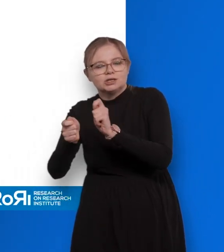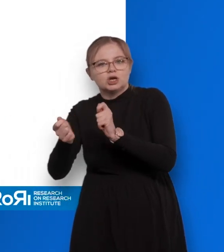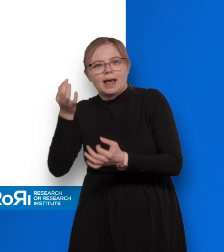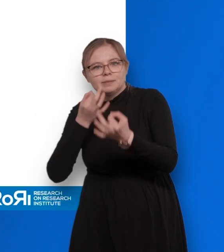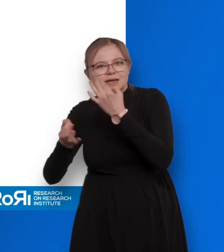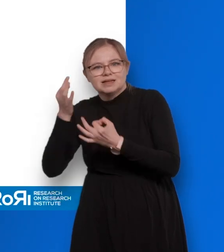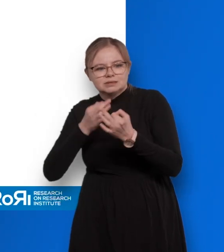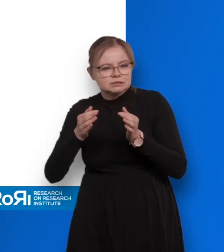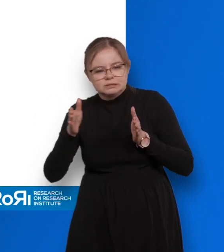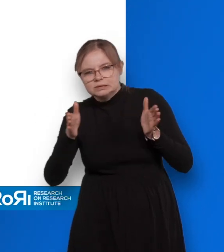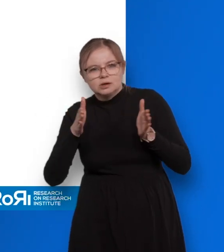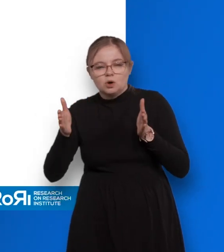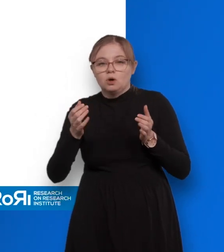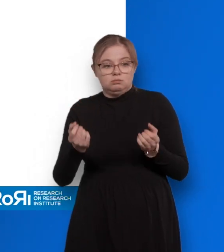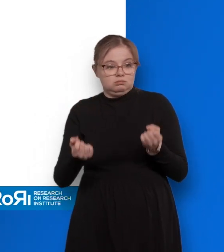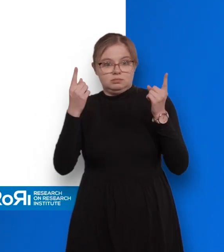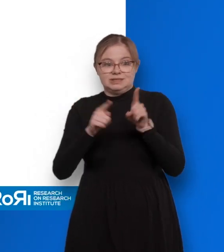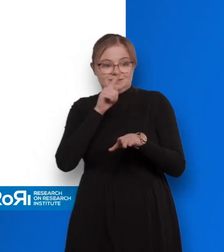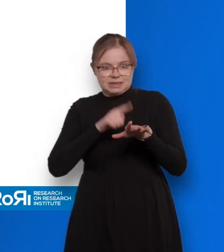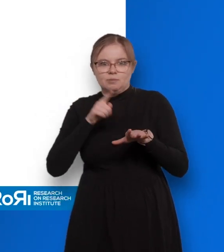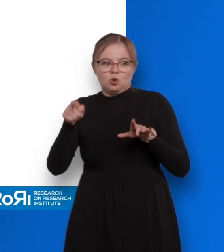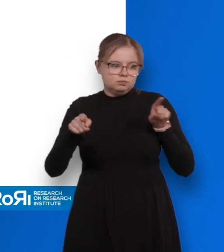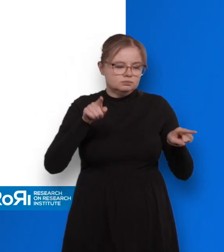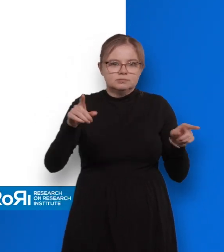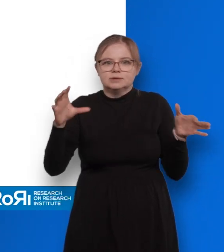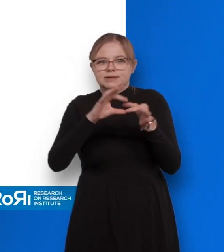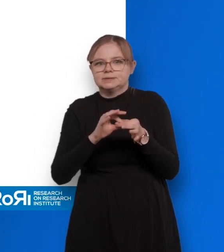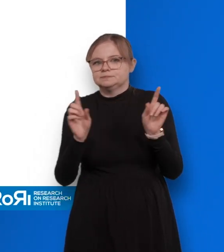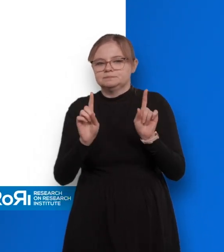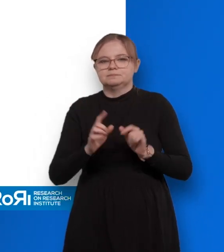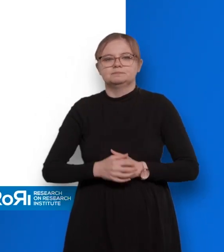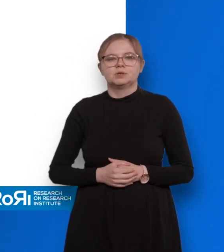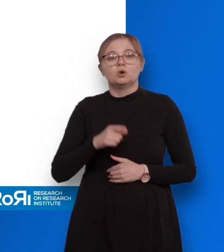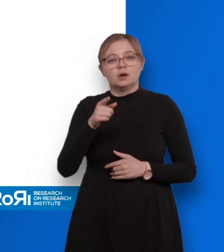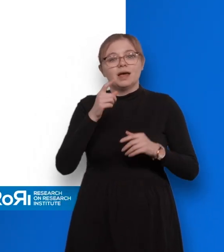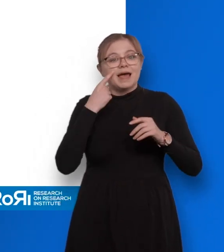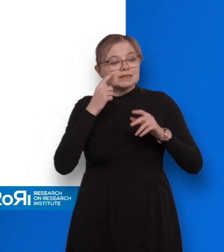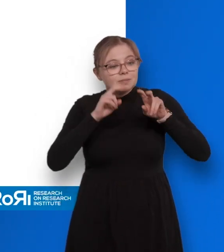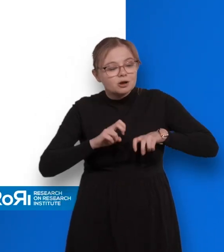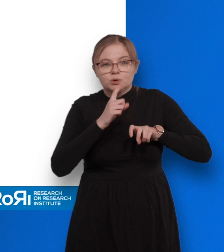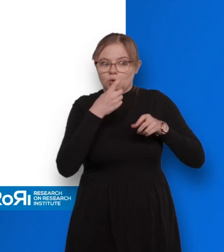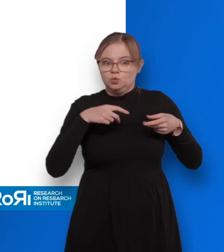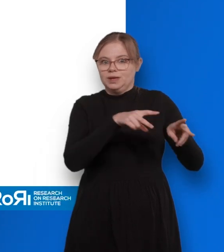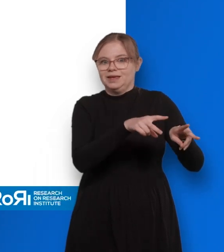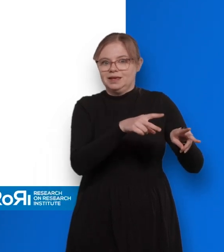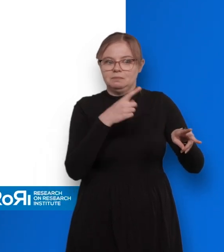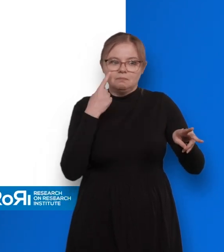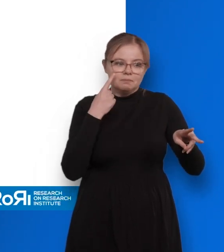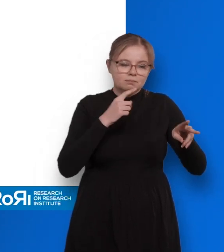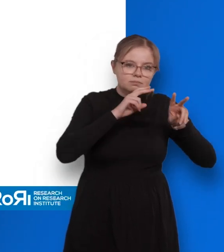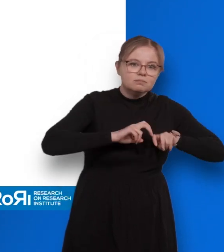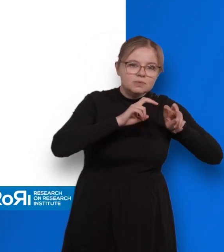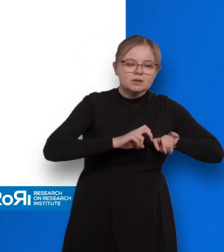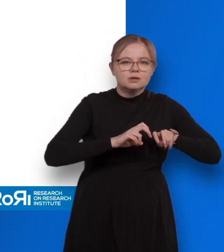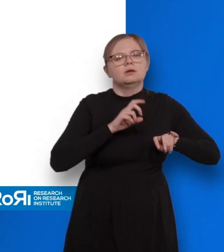in applicants, or was that just happened at the same time? Experiments are one way of doing that, but they're really the remit